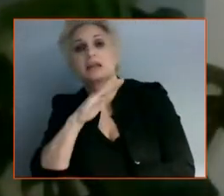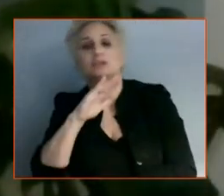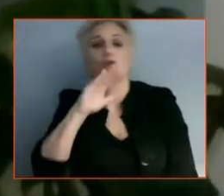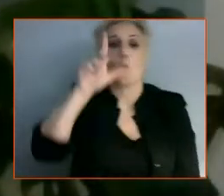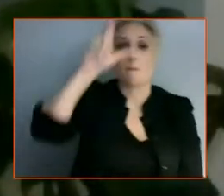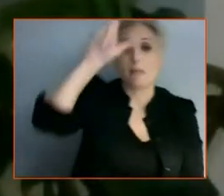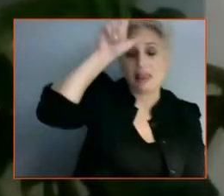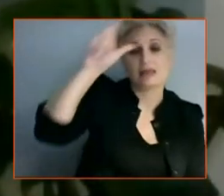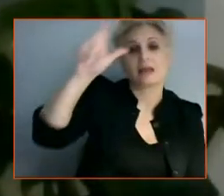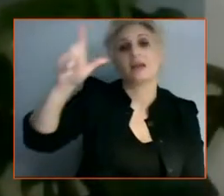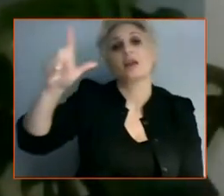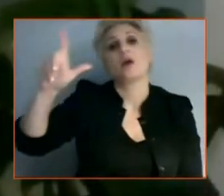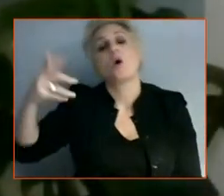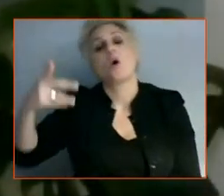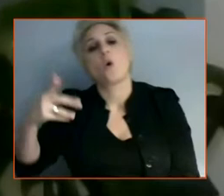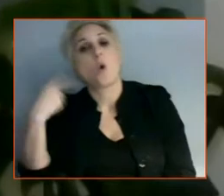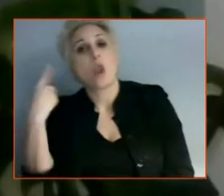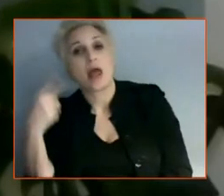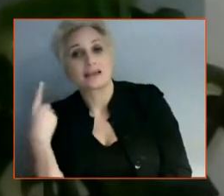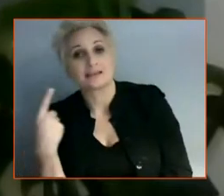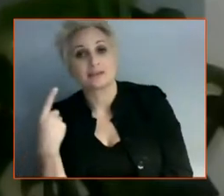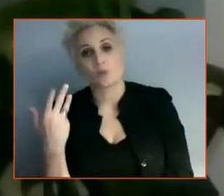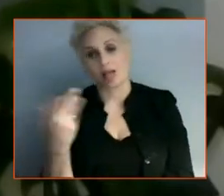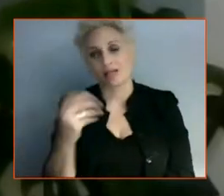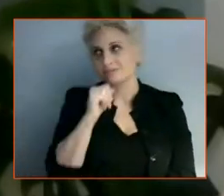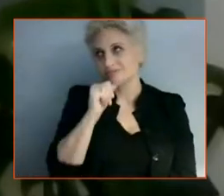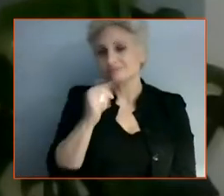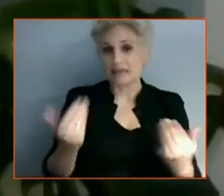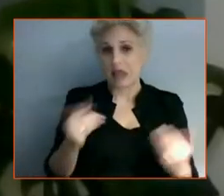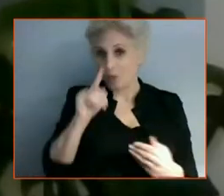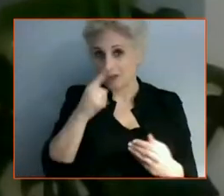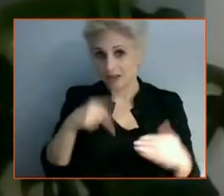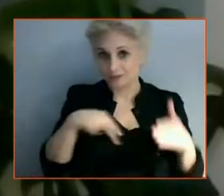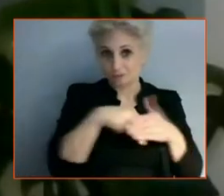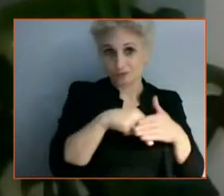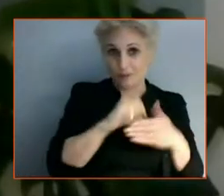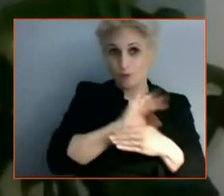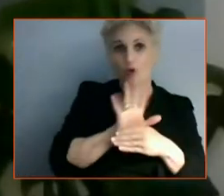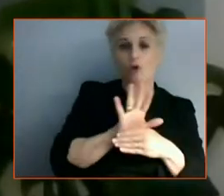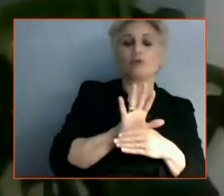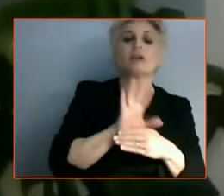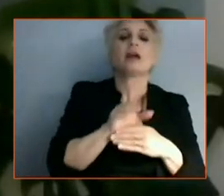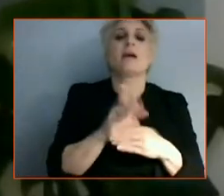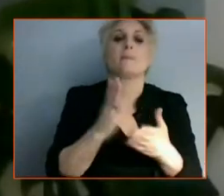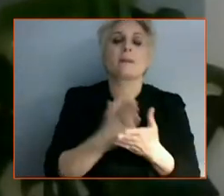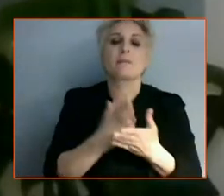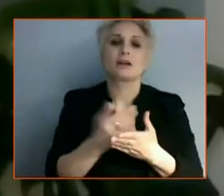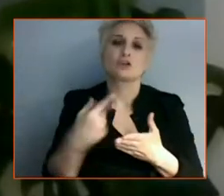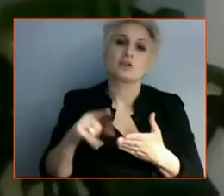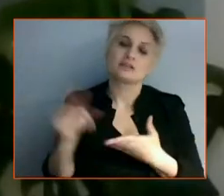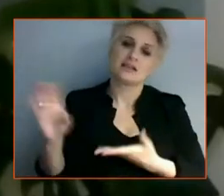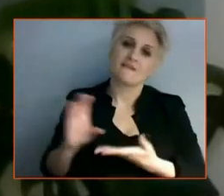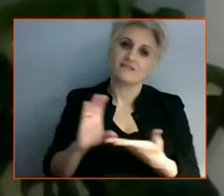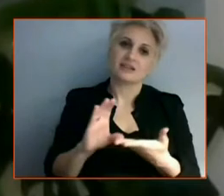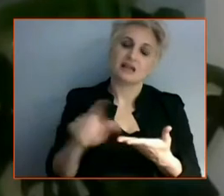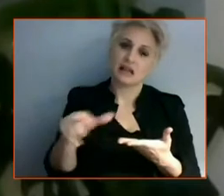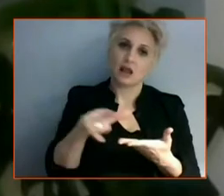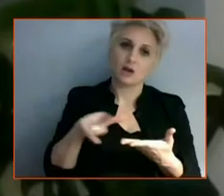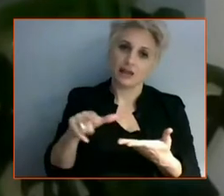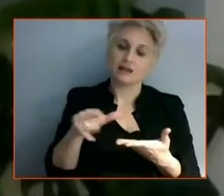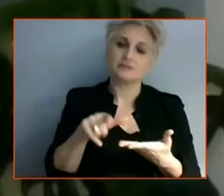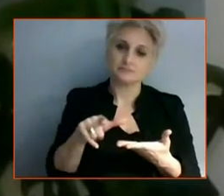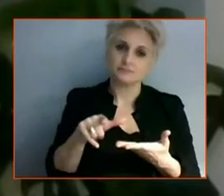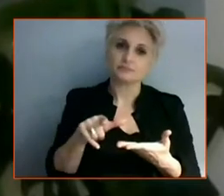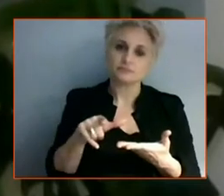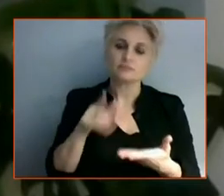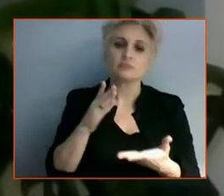in a post-COVID world or pre-COVID, is to make sure that there is that funding available locally. And here I think local government is a key part of the